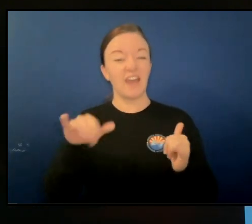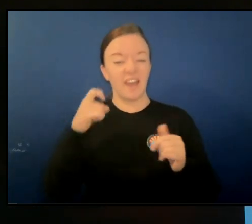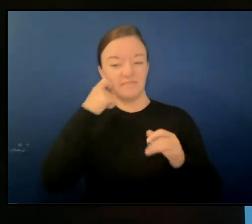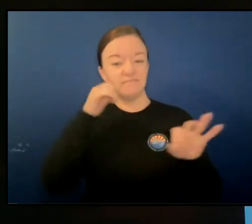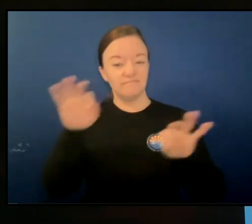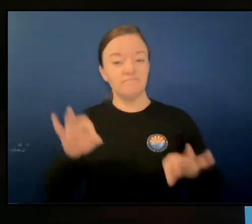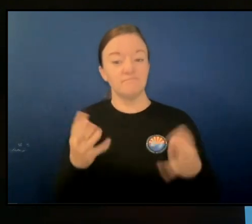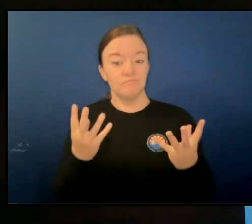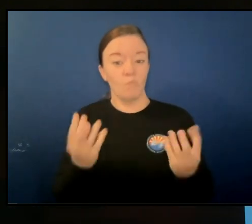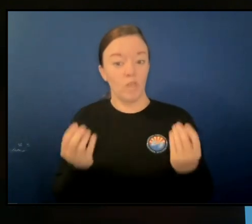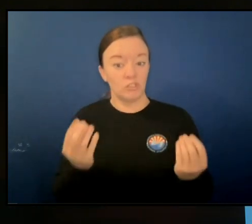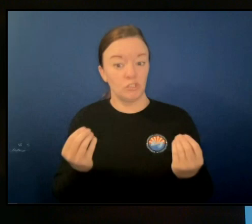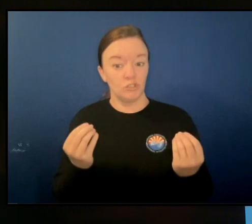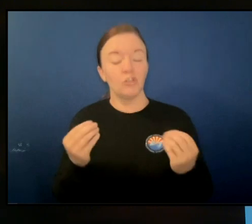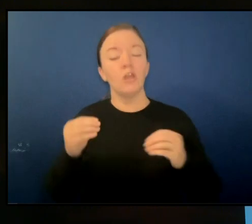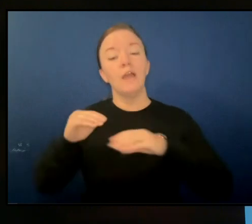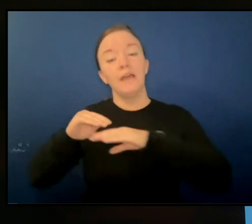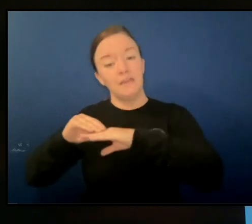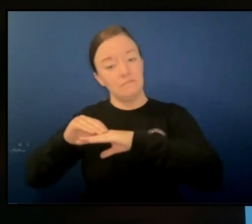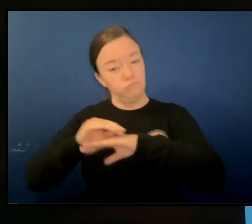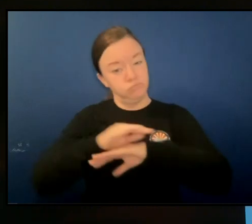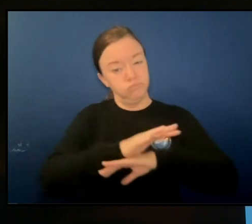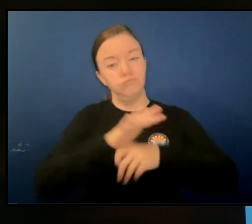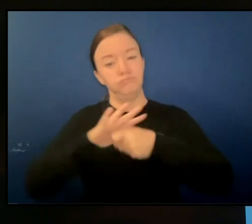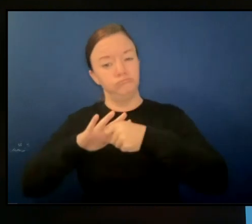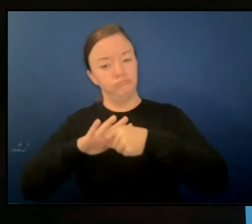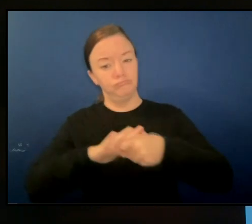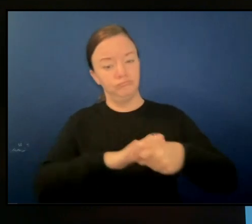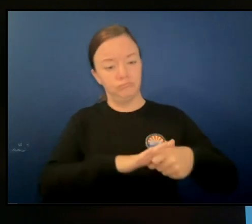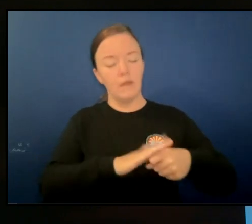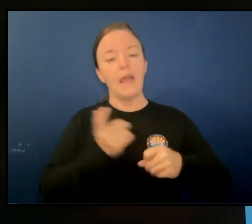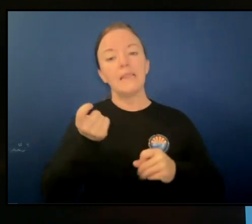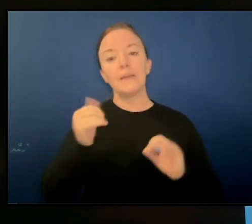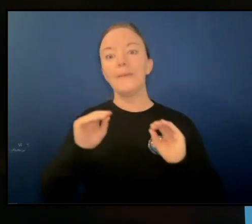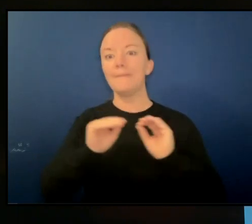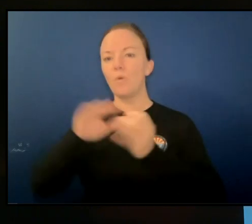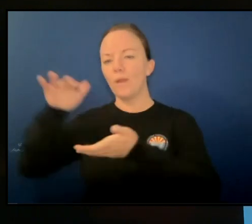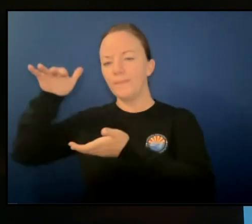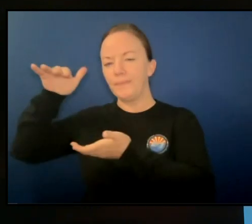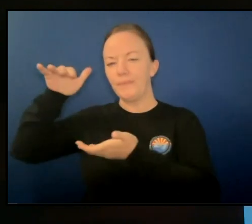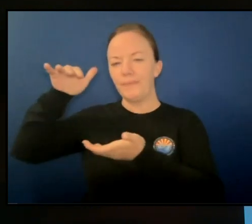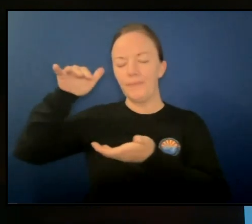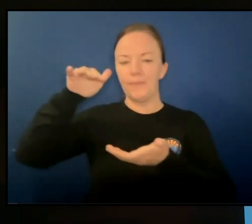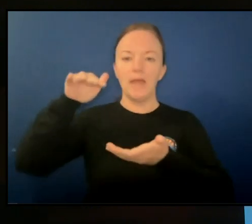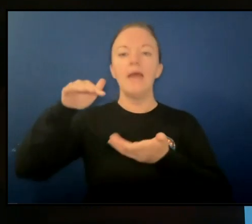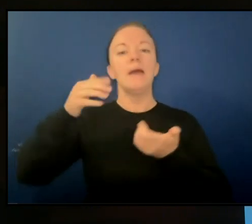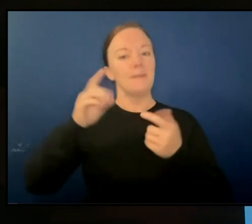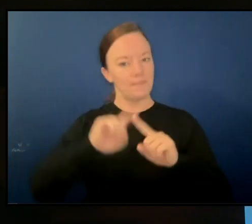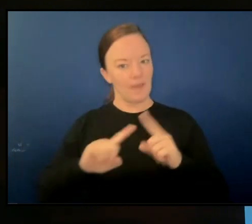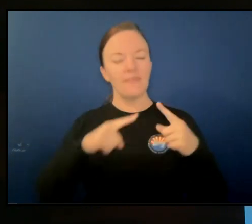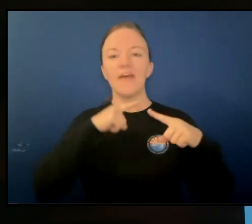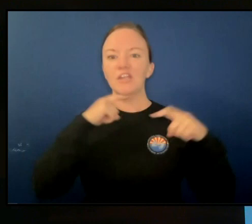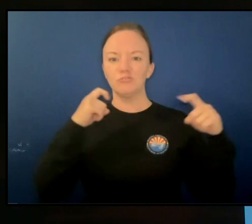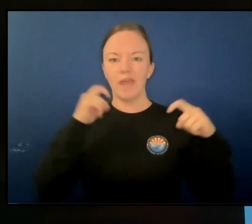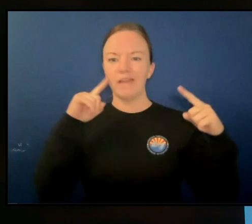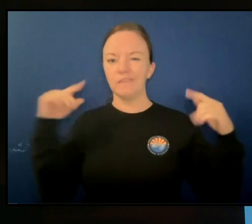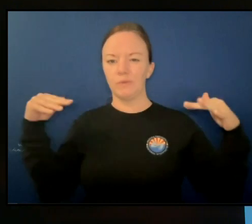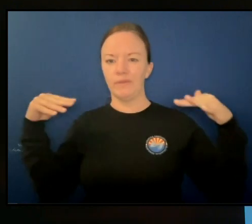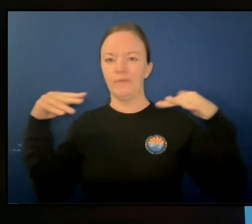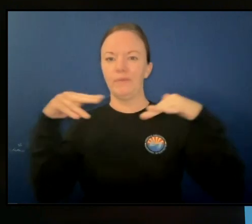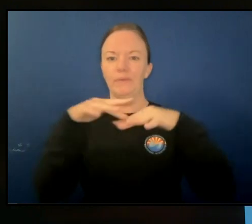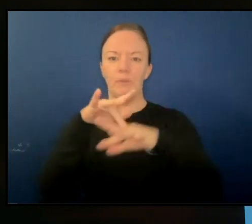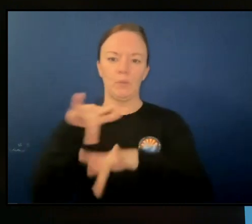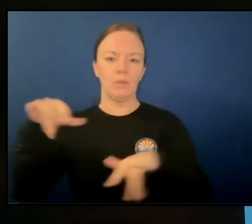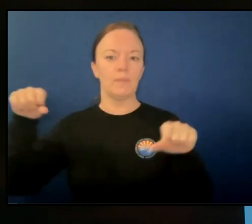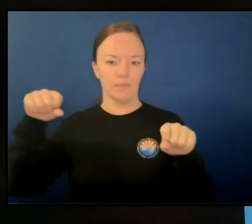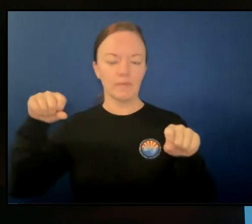of it's been pushed in. We've got a little bit more over the area, but it's going to try to be pushed back today. As we head into the day, we're going to see